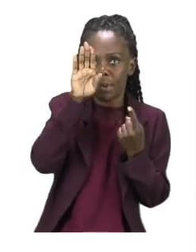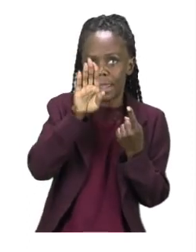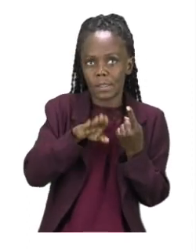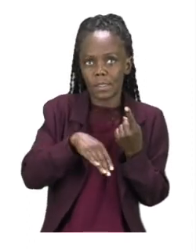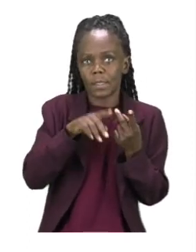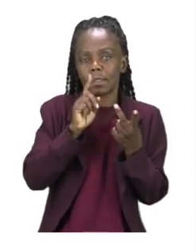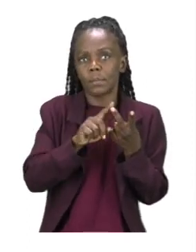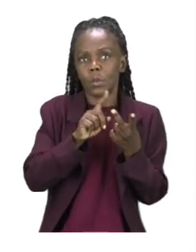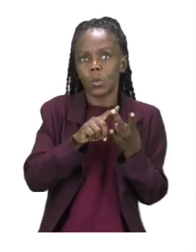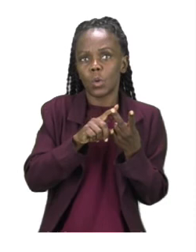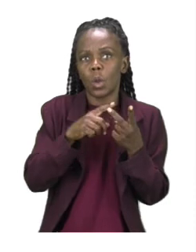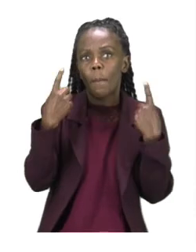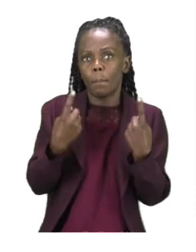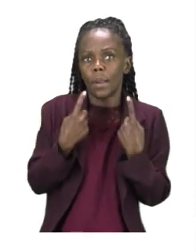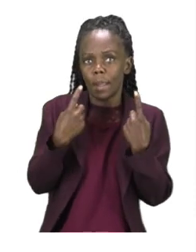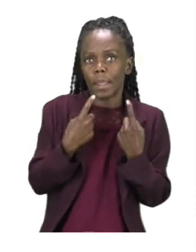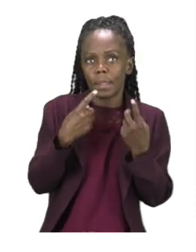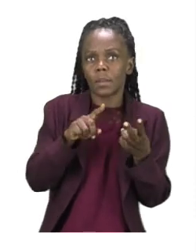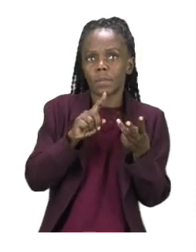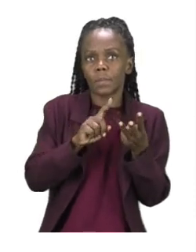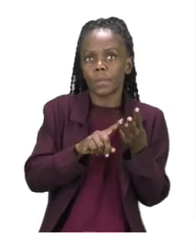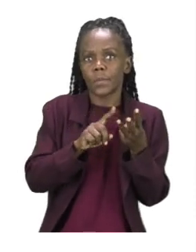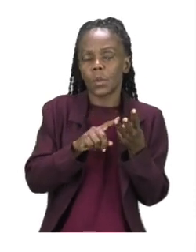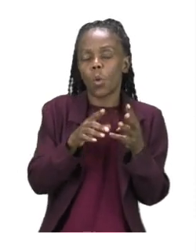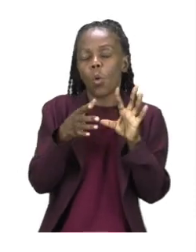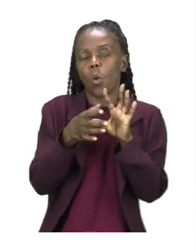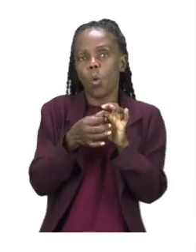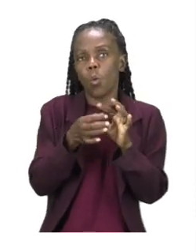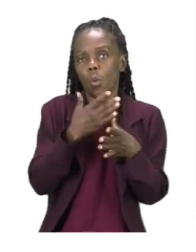playing, or homework?